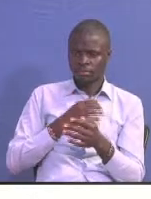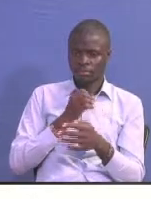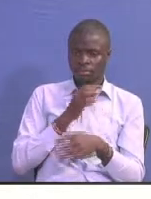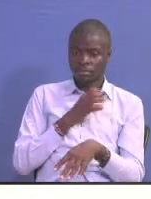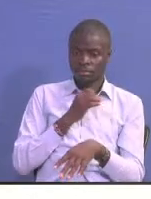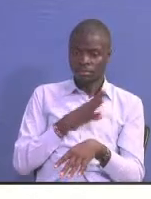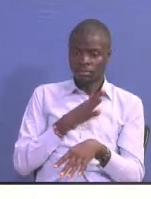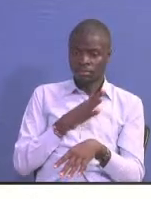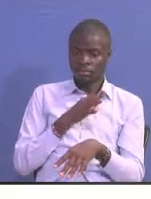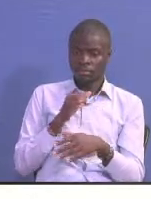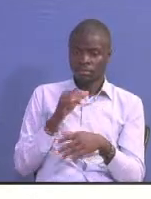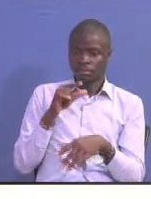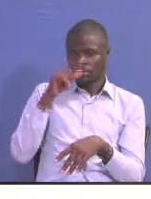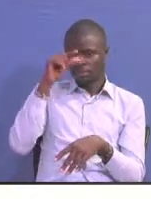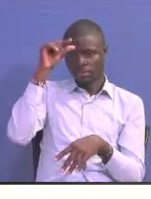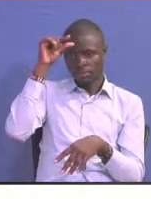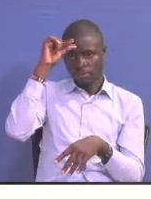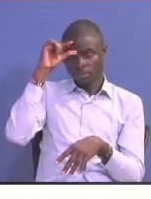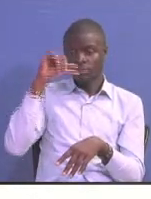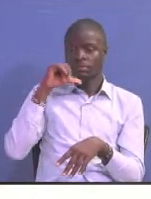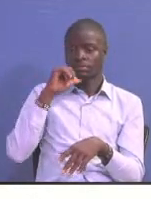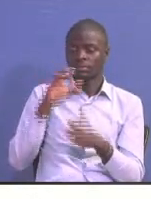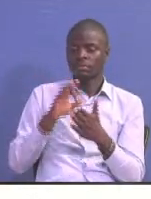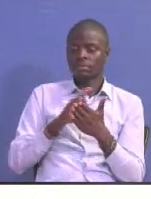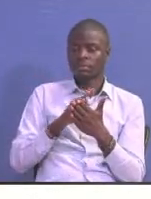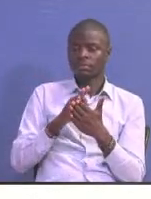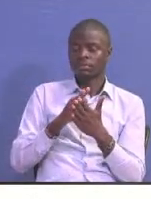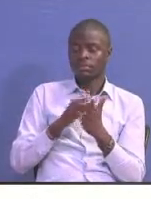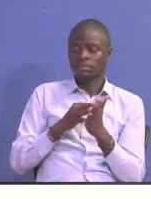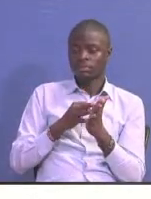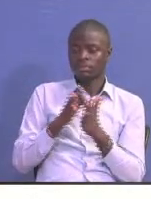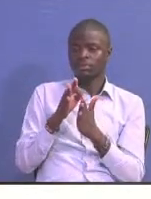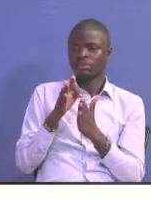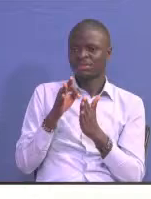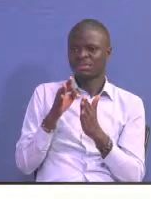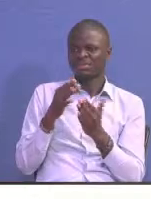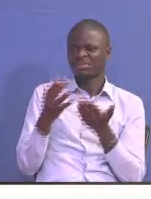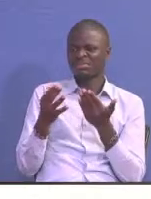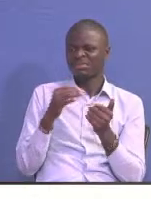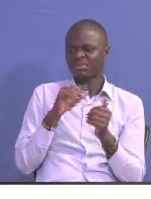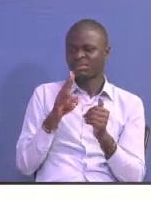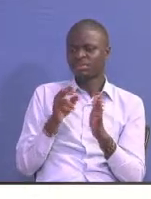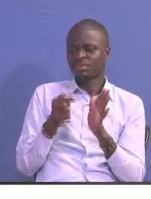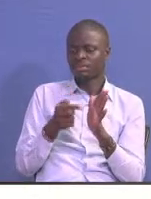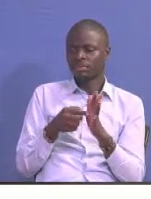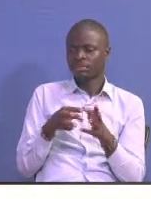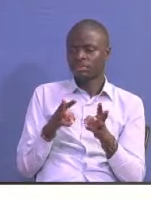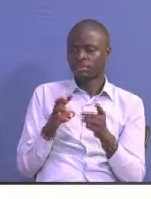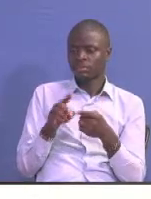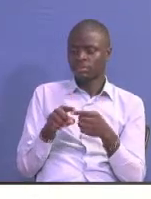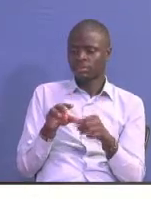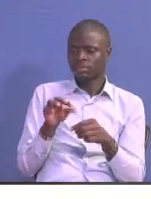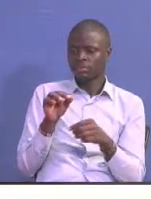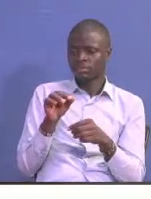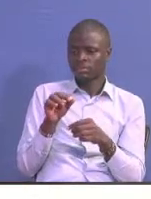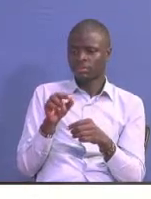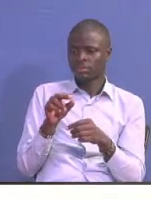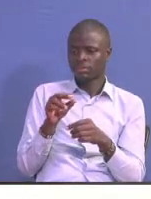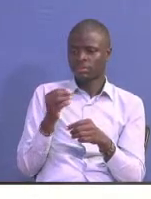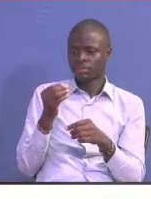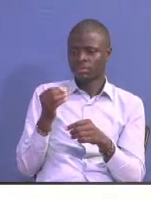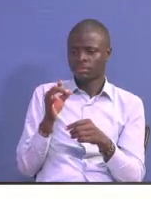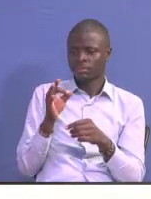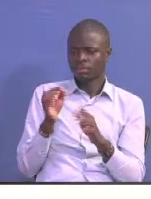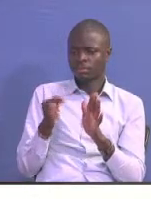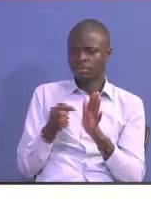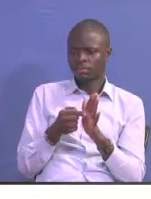excuse that the government is not funding. And therefore, may I take this opportunity to pick a little bit of your brains